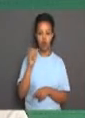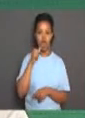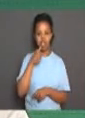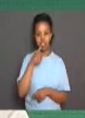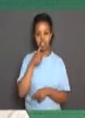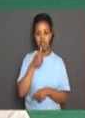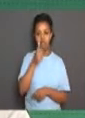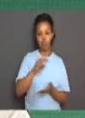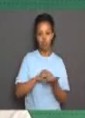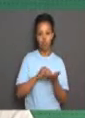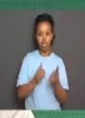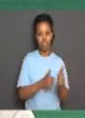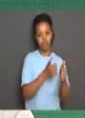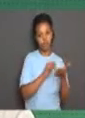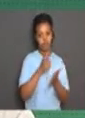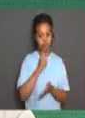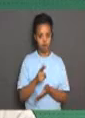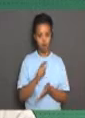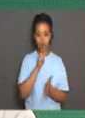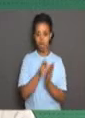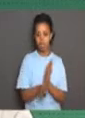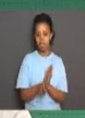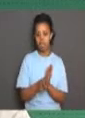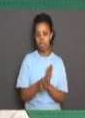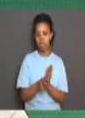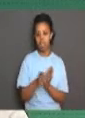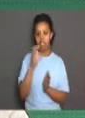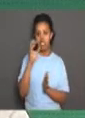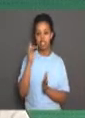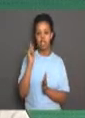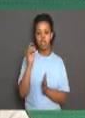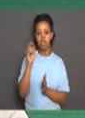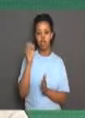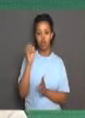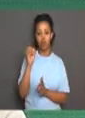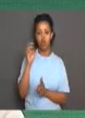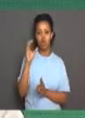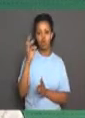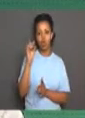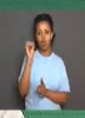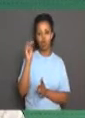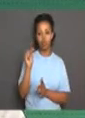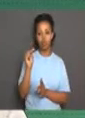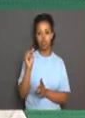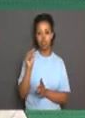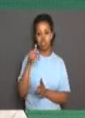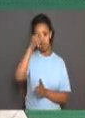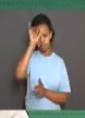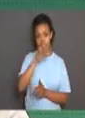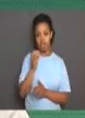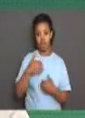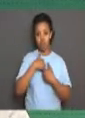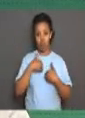of this molecule. For example, the cytochrome in monkeys and cows is